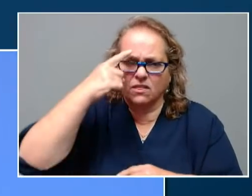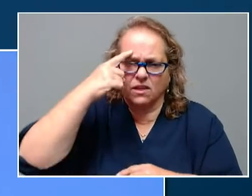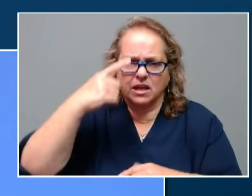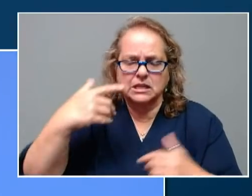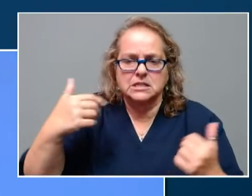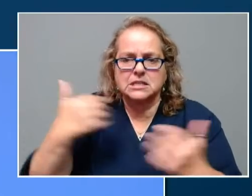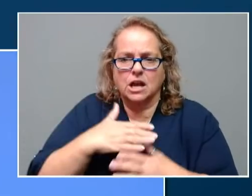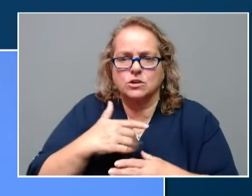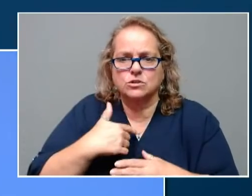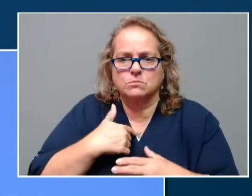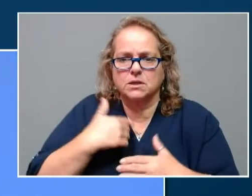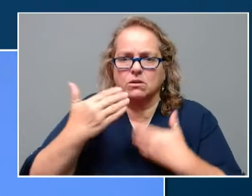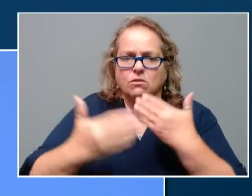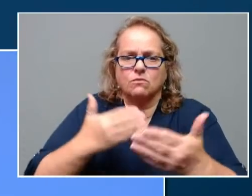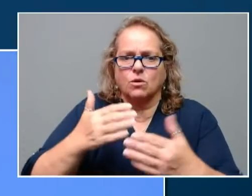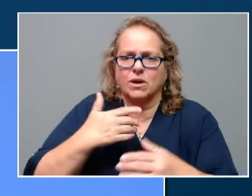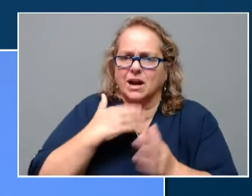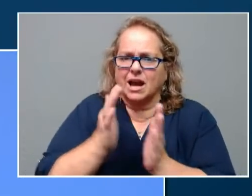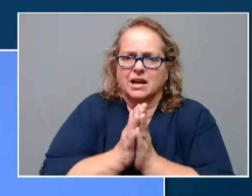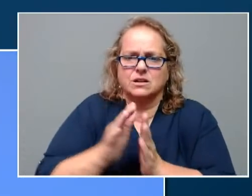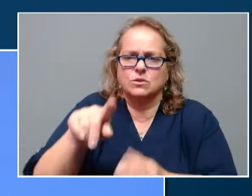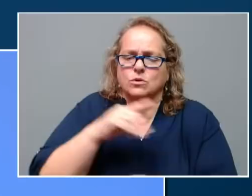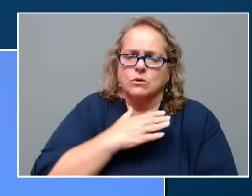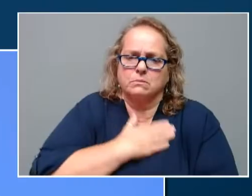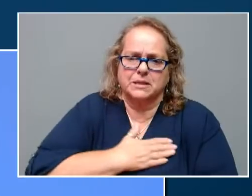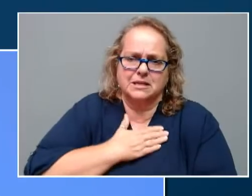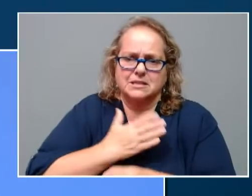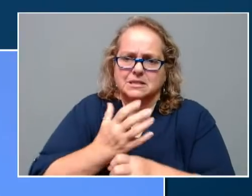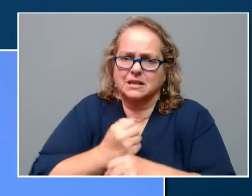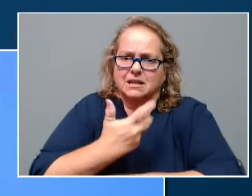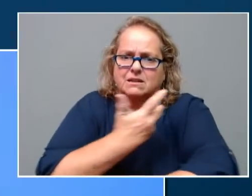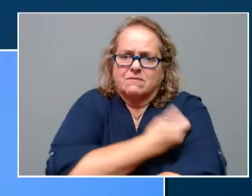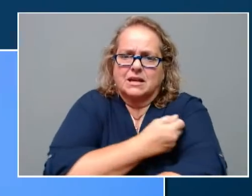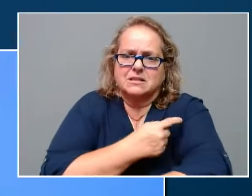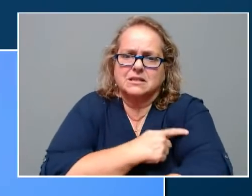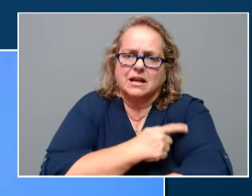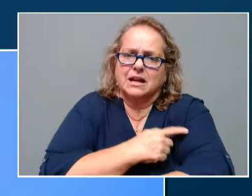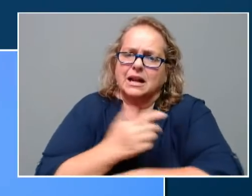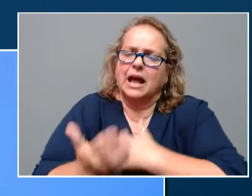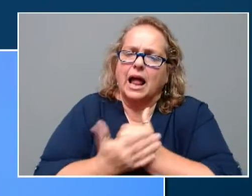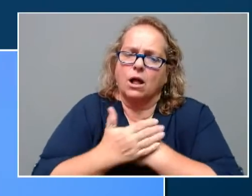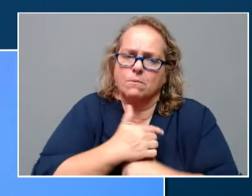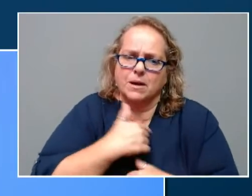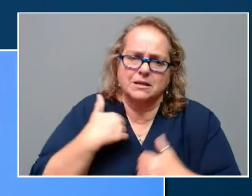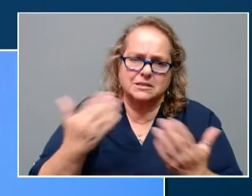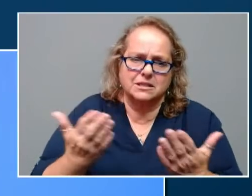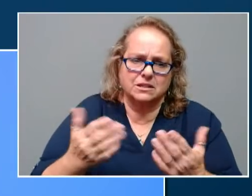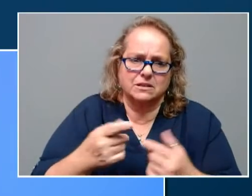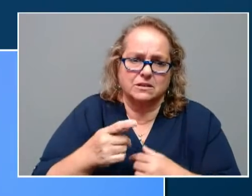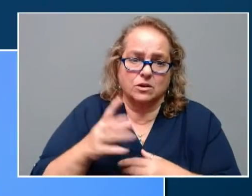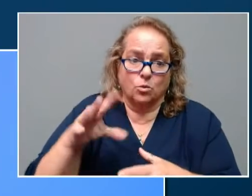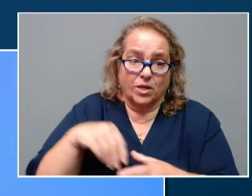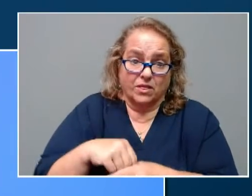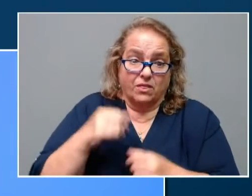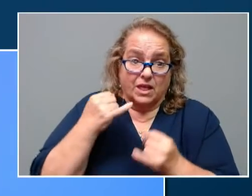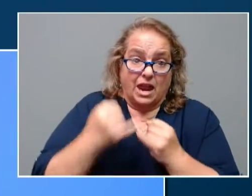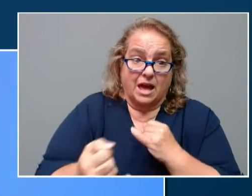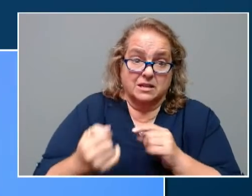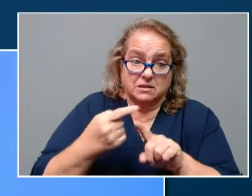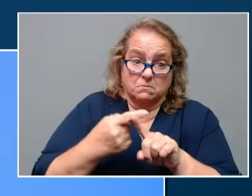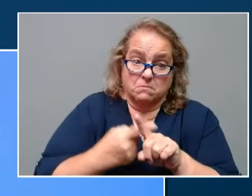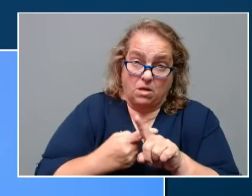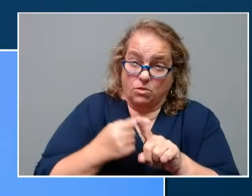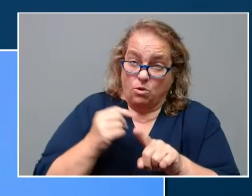just ask everyone out there to get vaccinated to help all of us here. Within the last month or so, we've